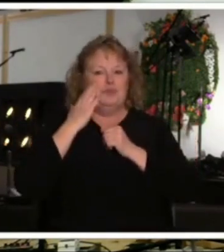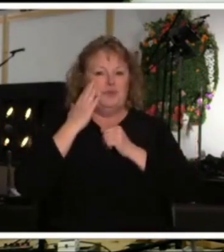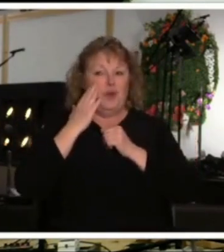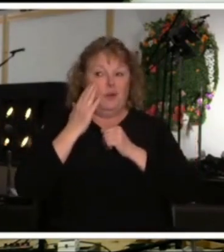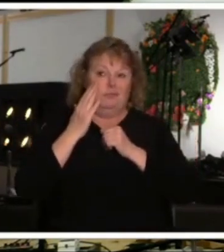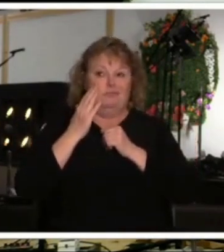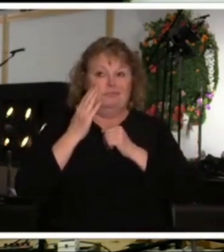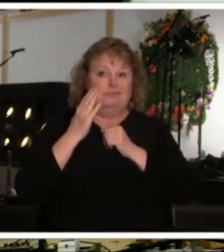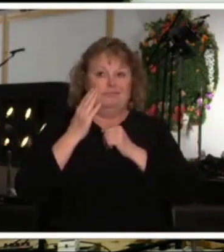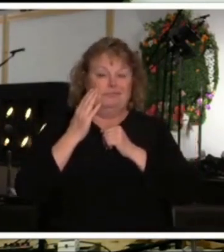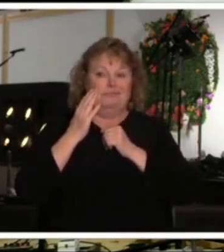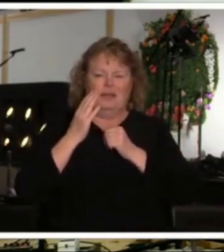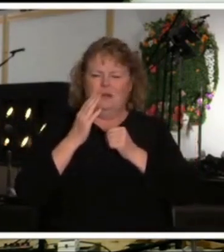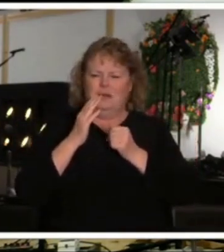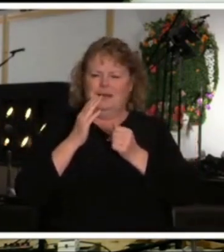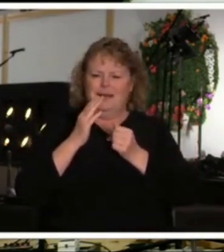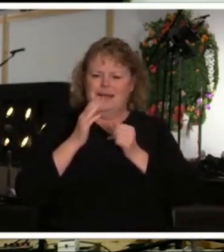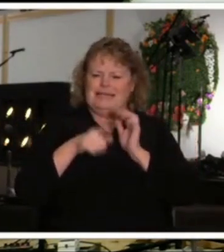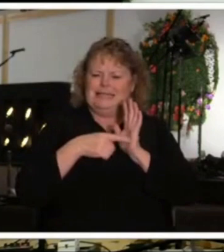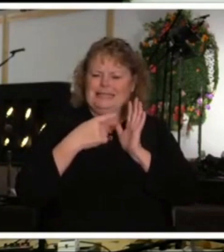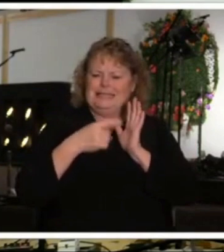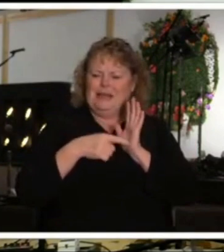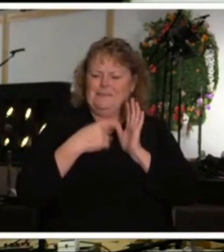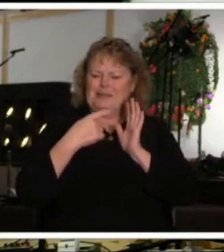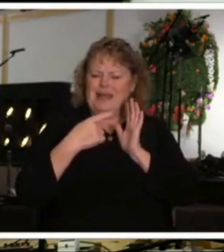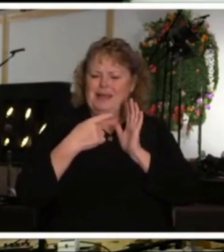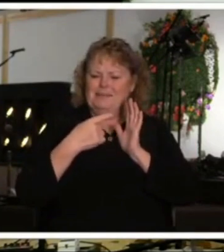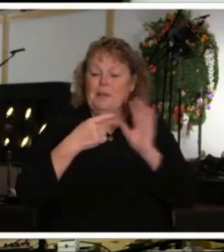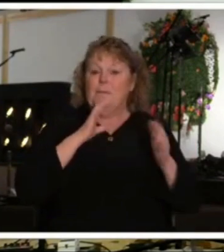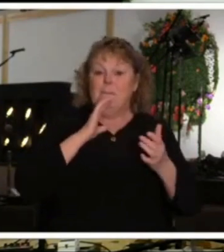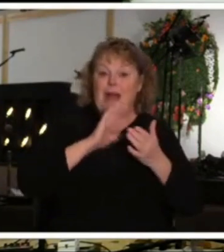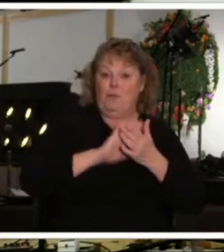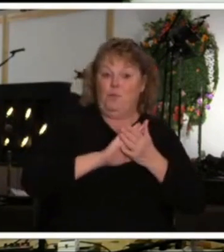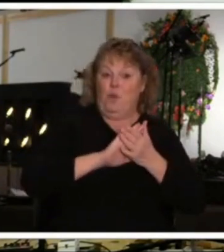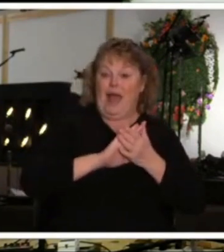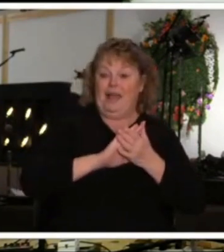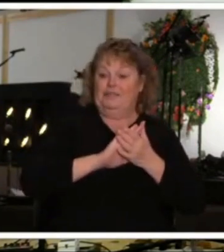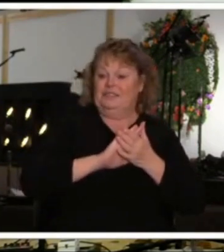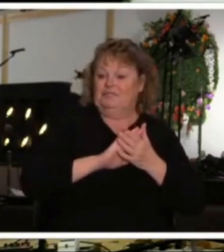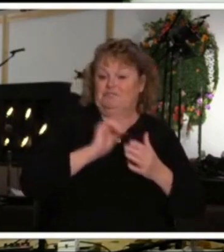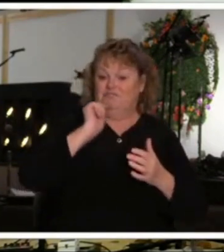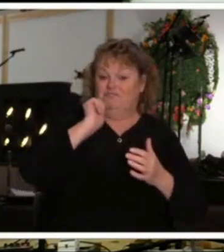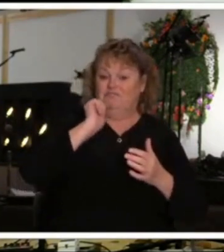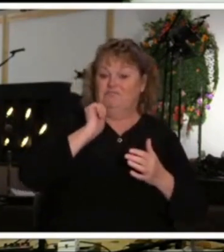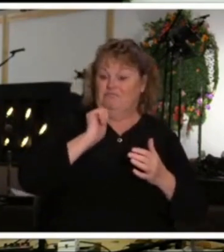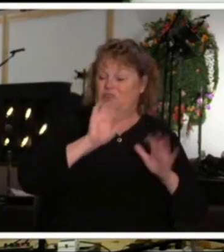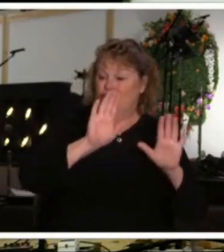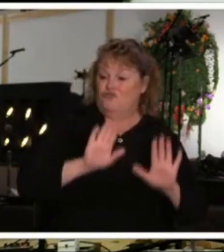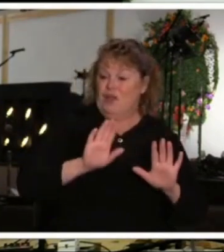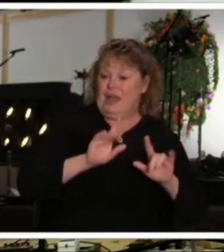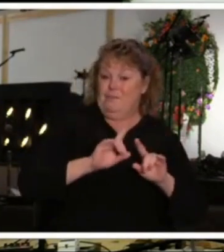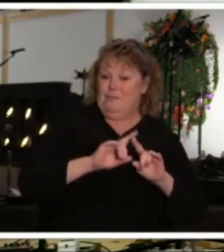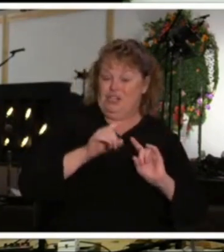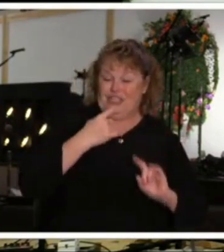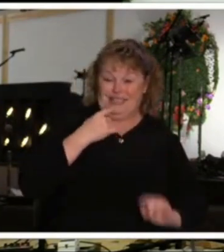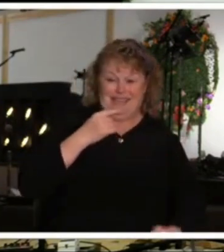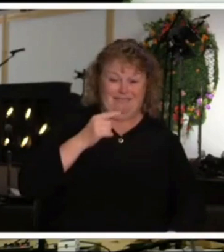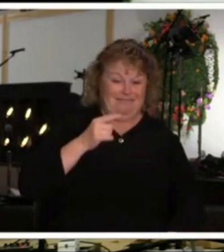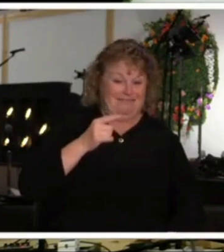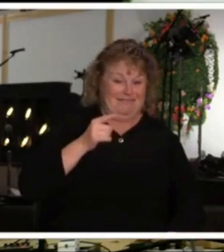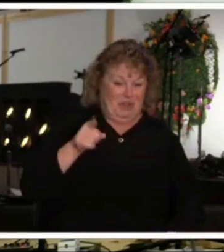to leave the past in the past. Sometimes she's so lovely, but she don't have no problem reminding me. You thought, oh, okay, baby, that's the end of the